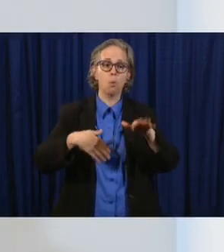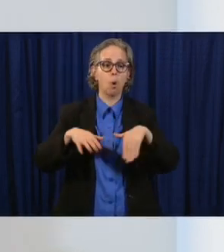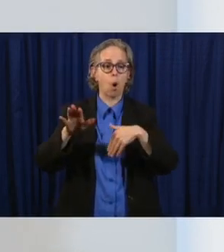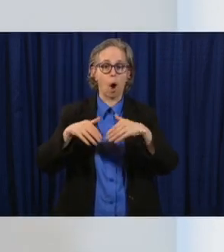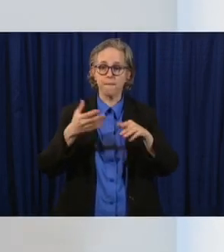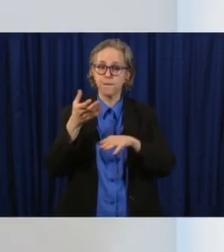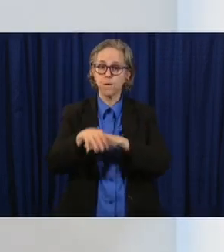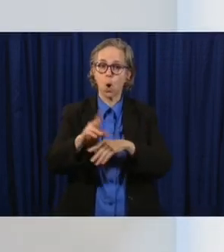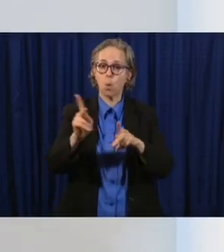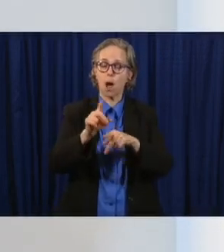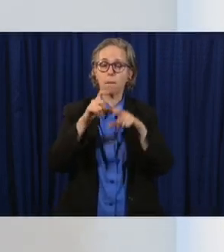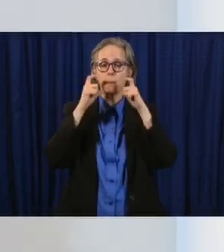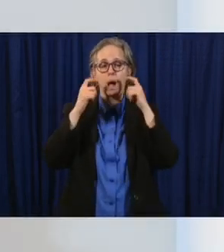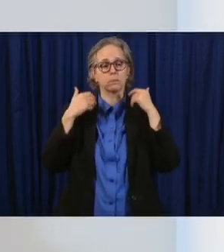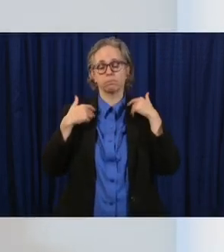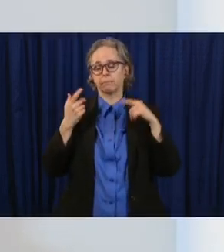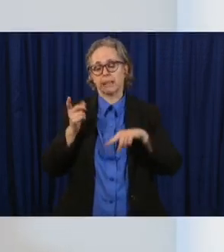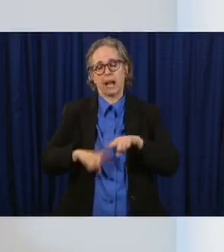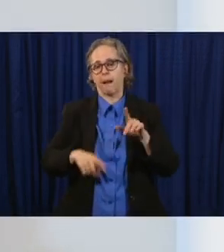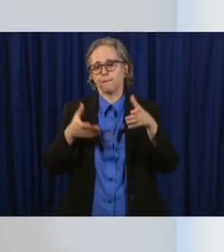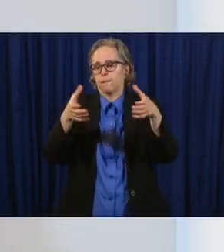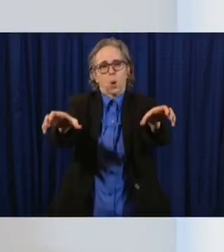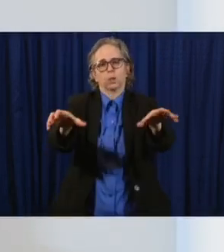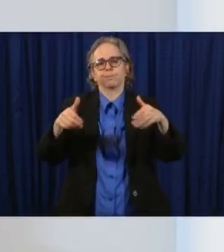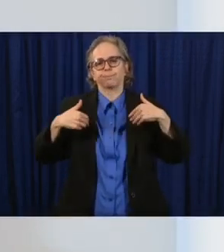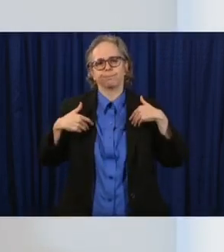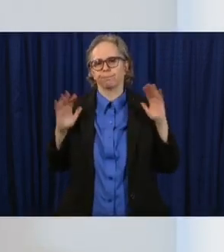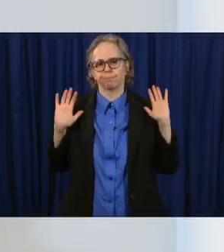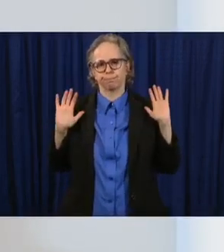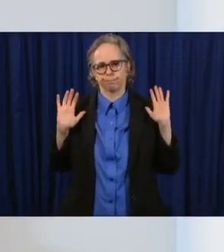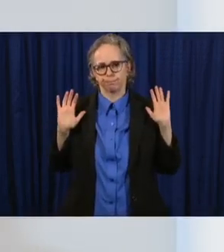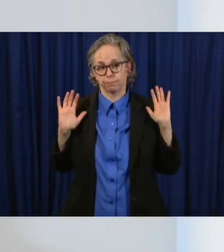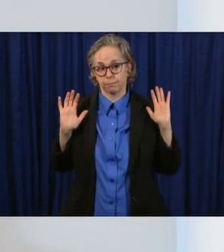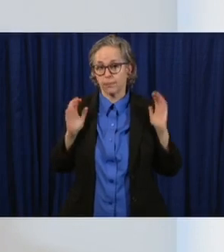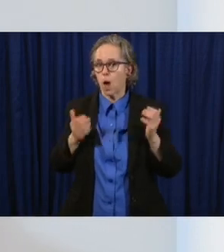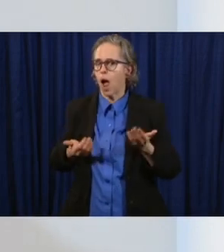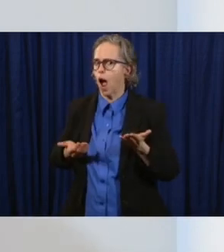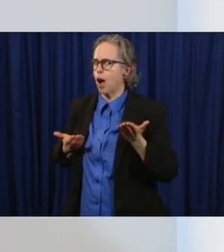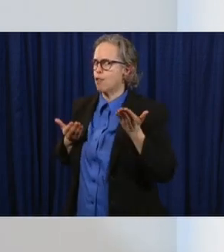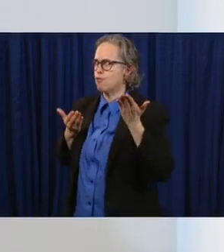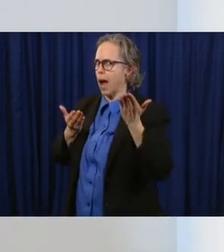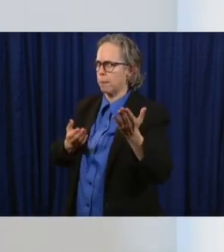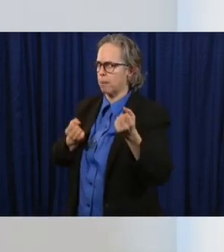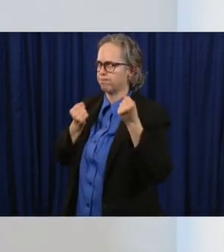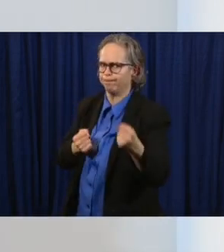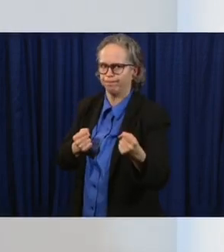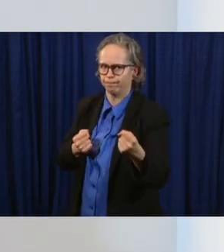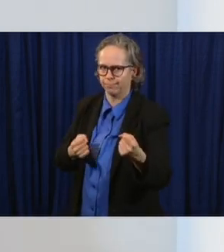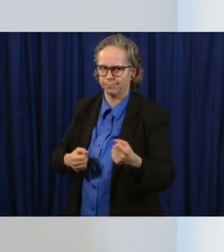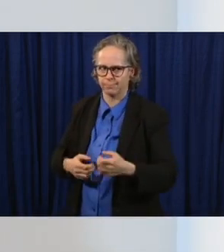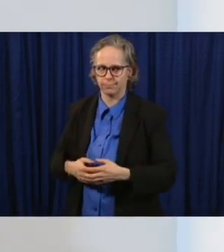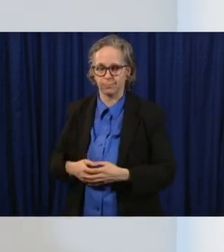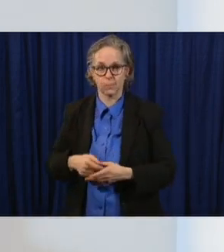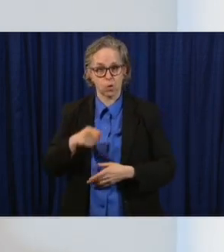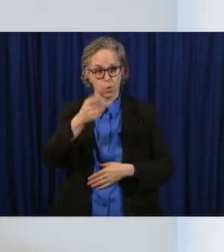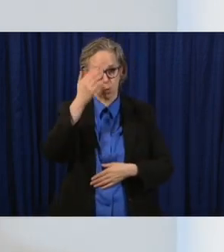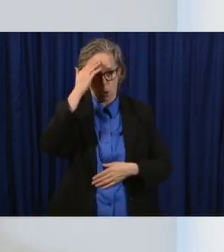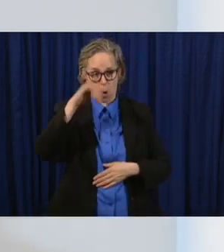to your neighbor's house. But we're recommending it because we know that it keeps people safer.